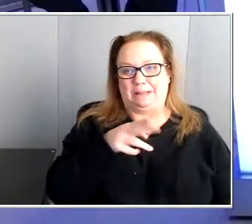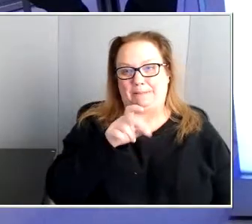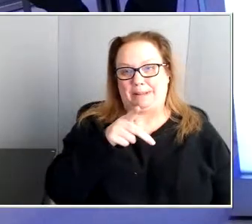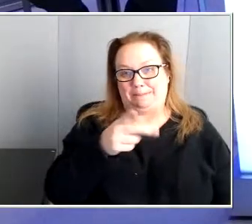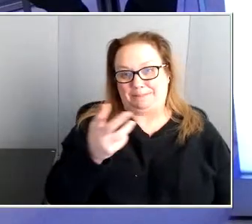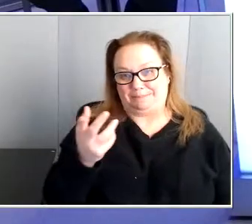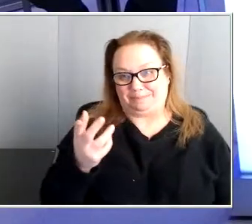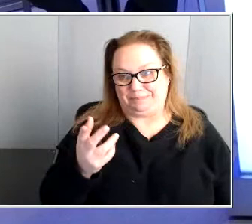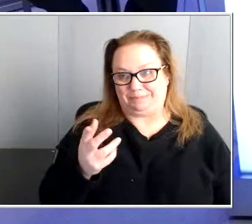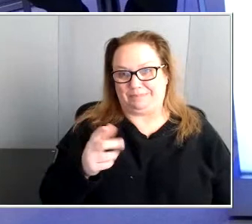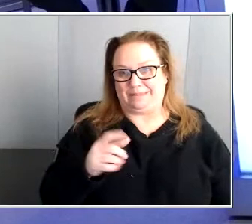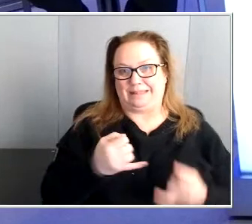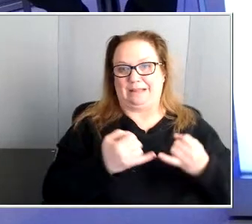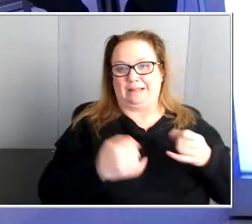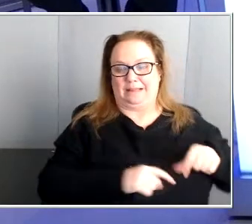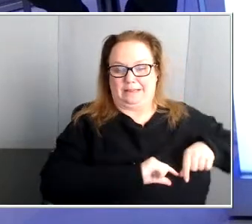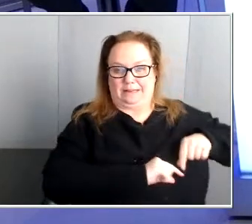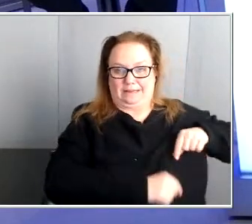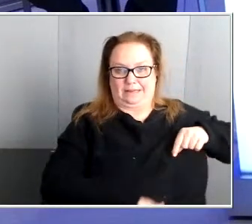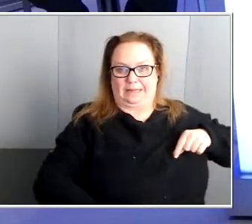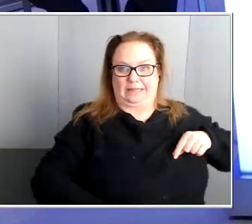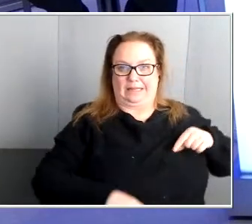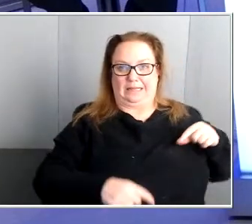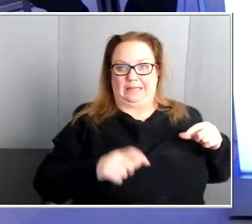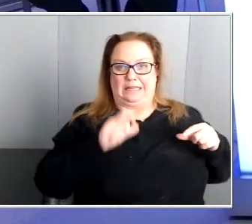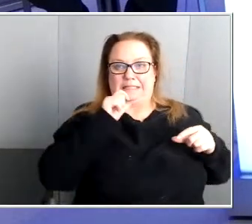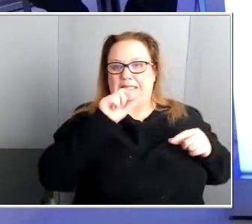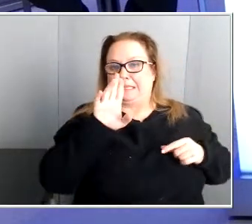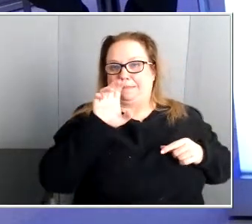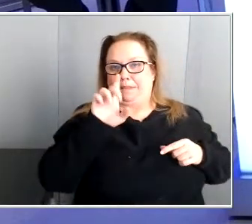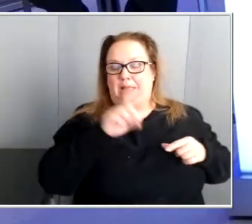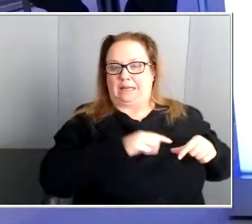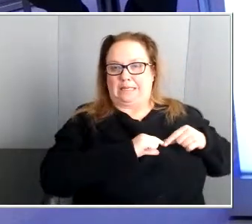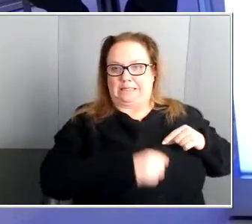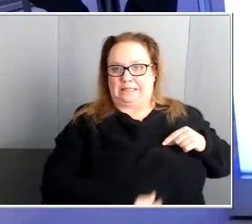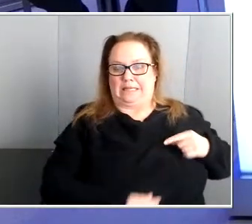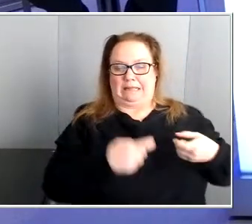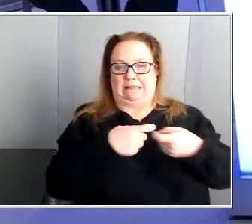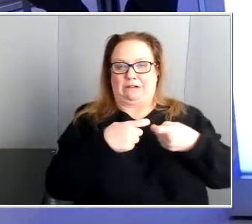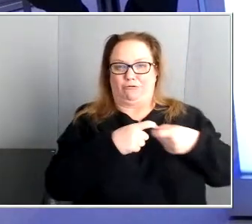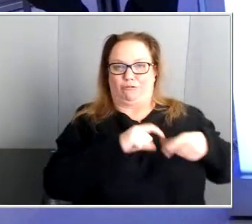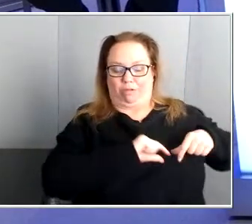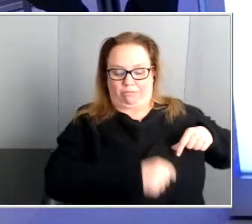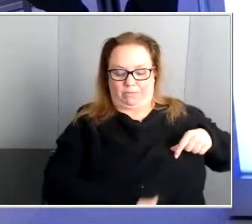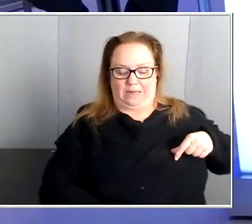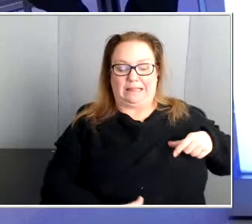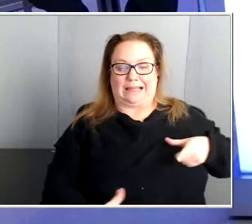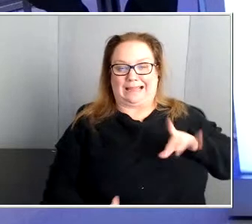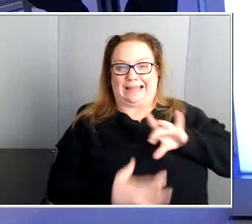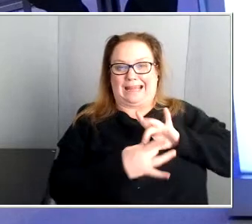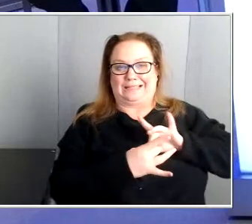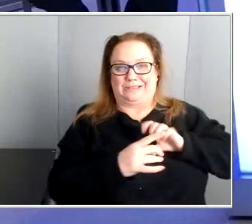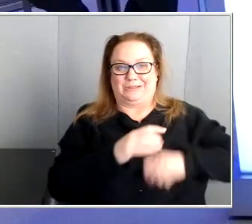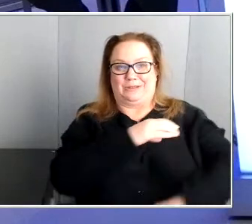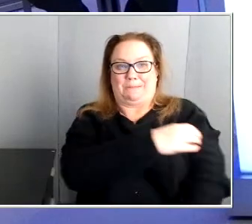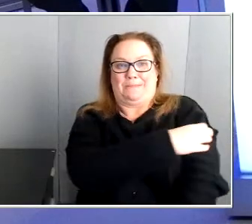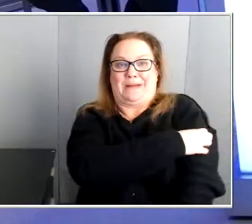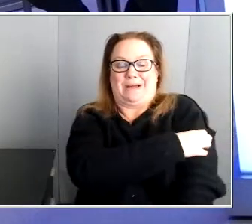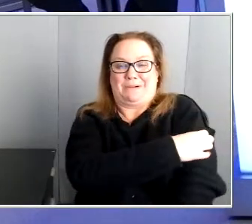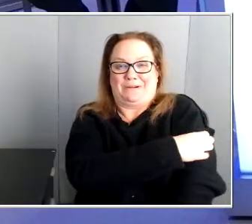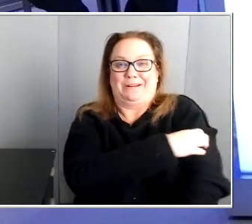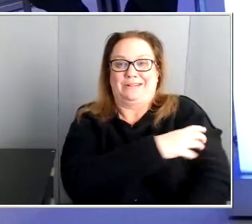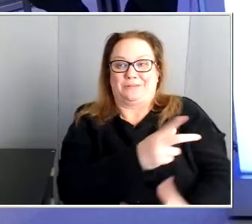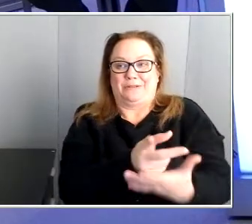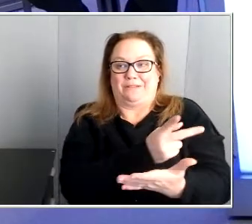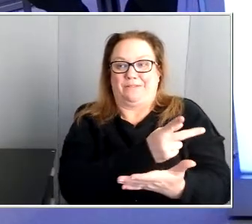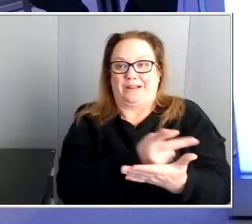sometimes the driveline is it's electrical. It's not the blood, it's the electrical It's the electrical connection to the power supply. Yeah. So when that fails,